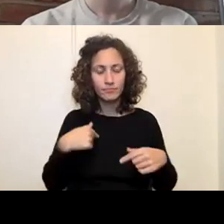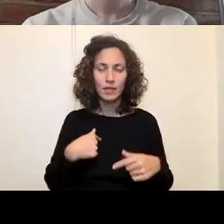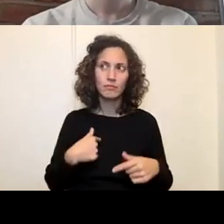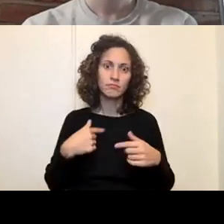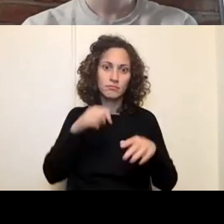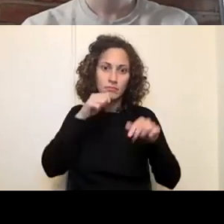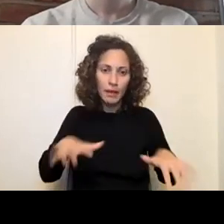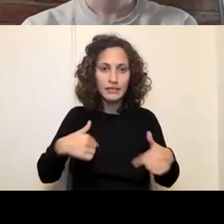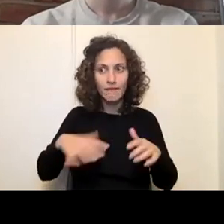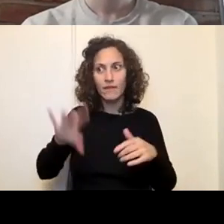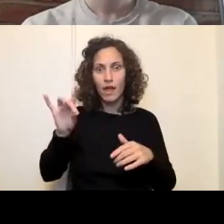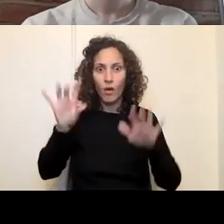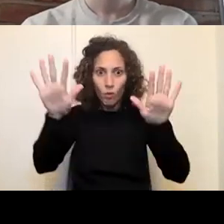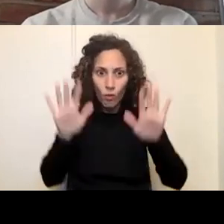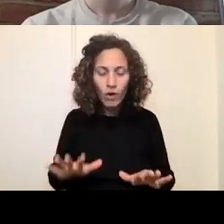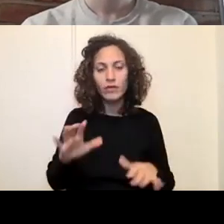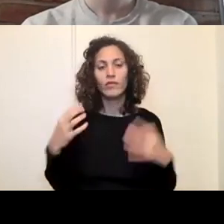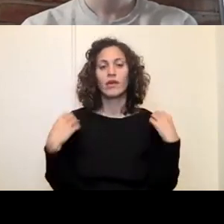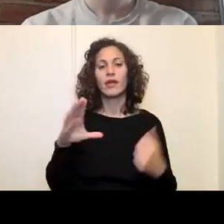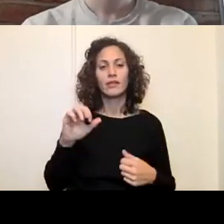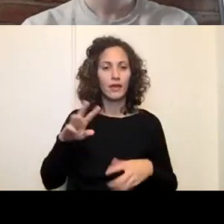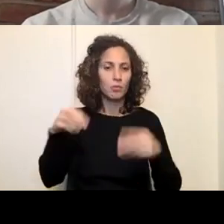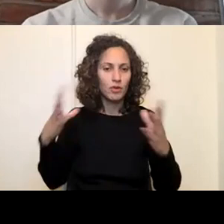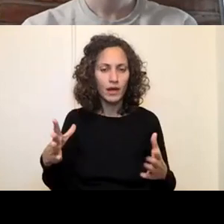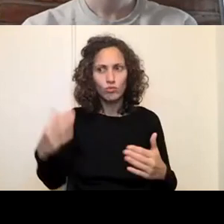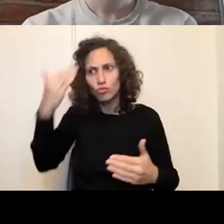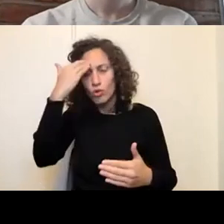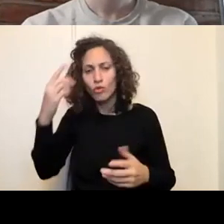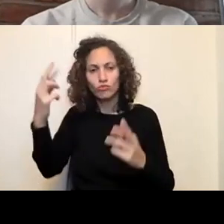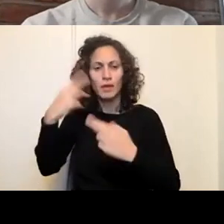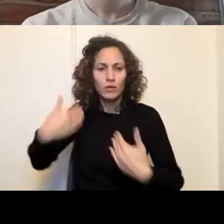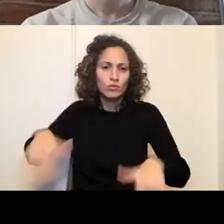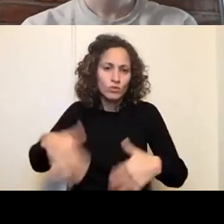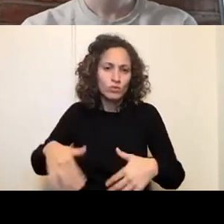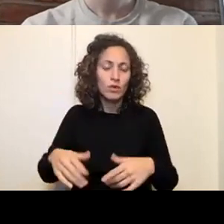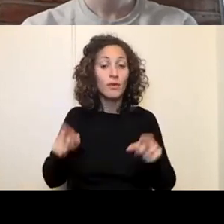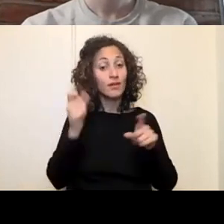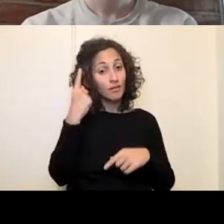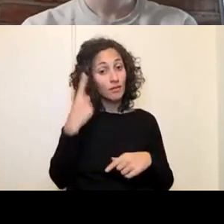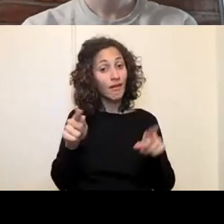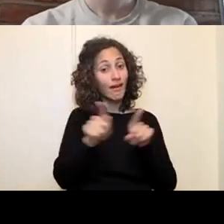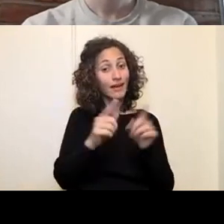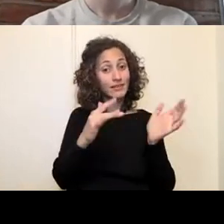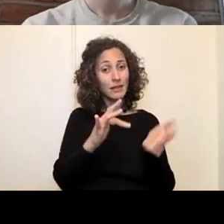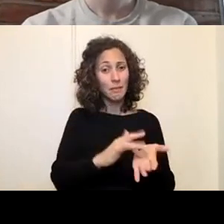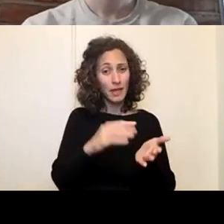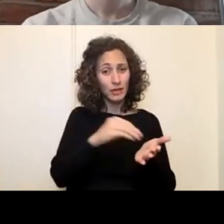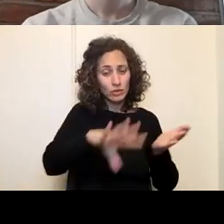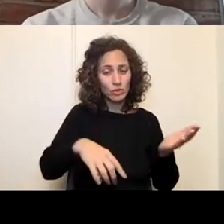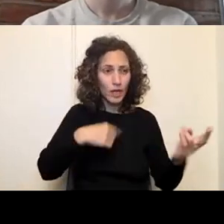care provider who knows and respects me deeply. However, as a medical student, I see this all the